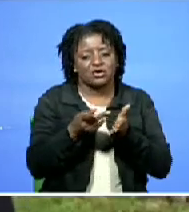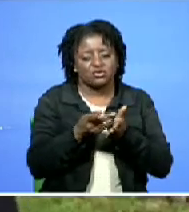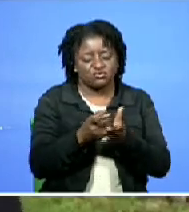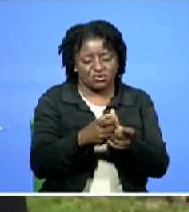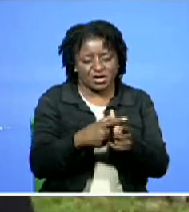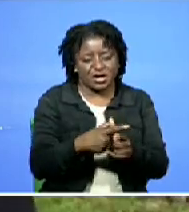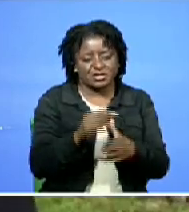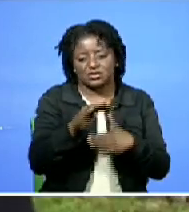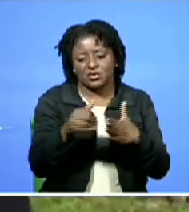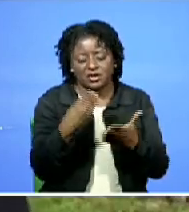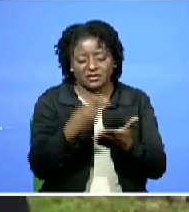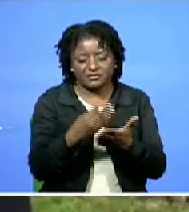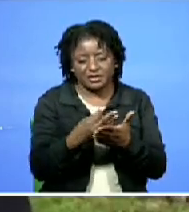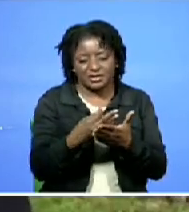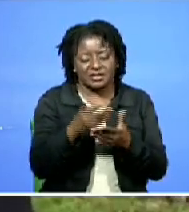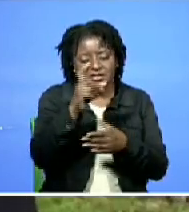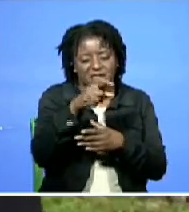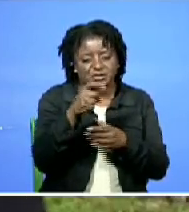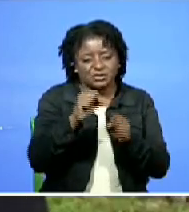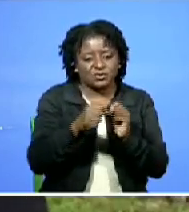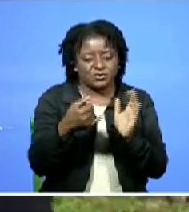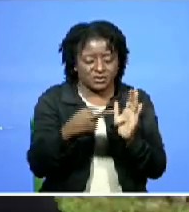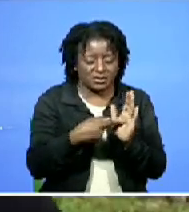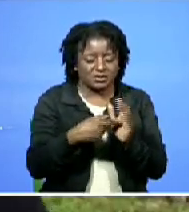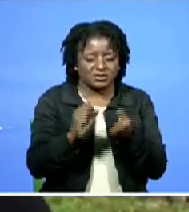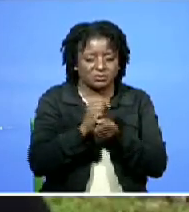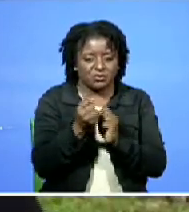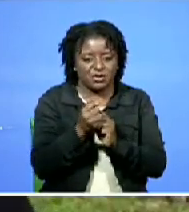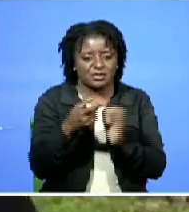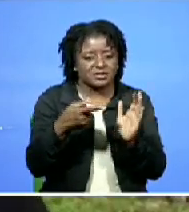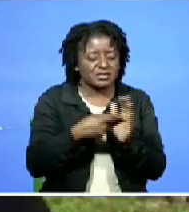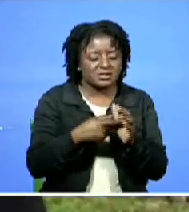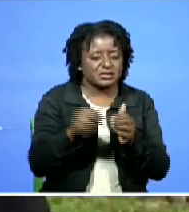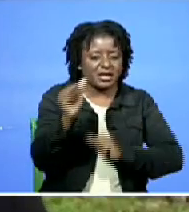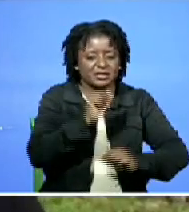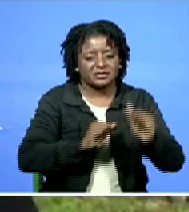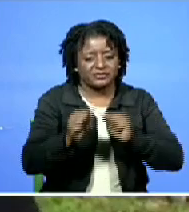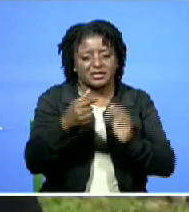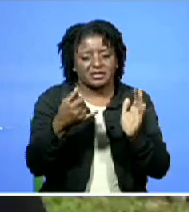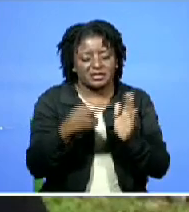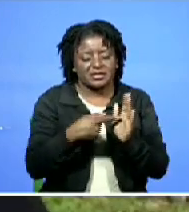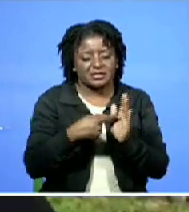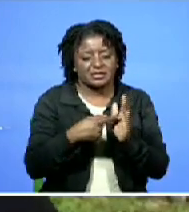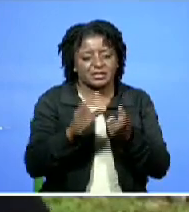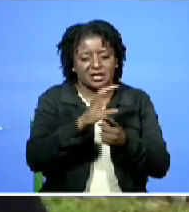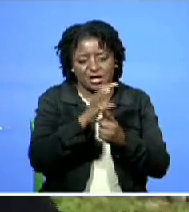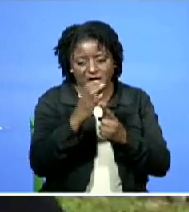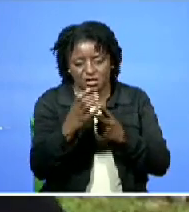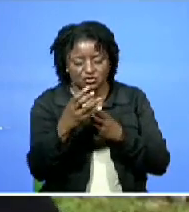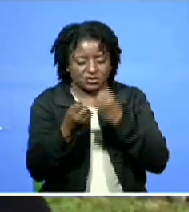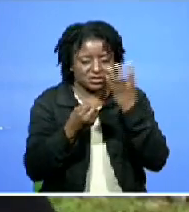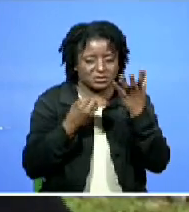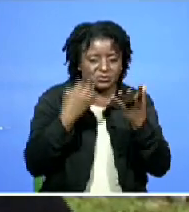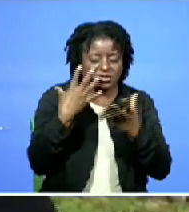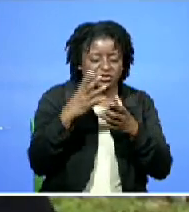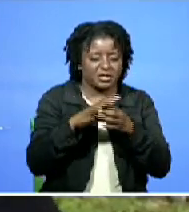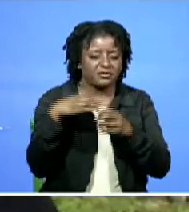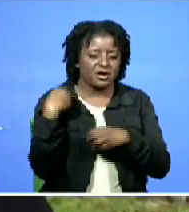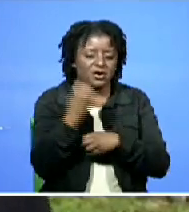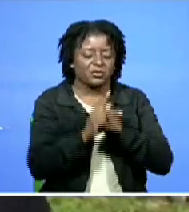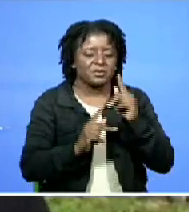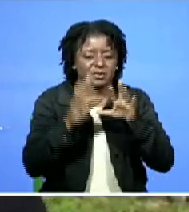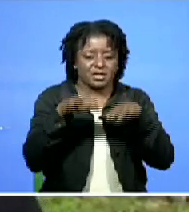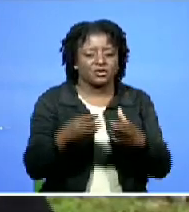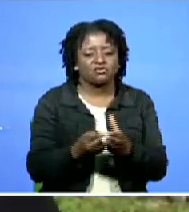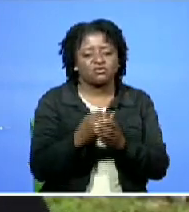necessary so that this sport, this activity, this cultural expression of our people is able to grow, survive,